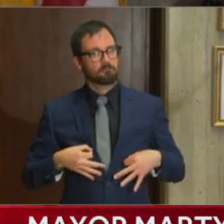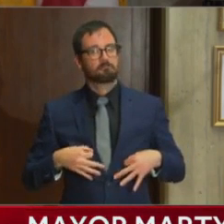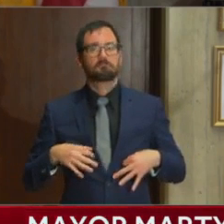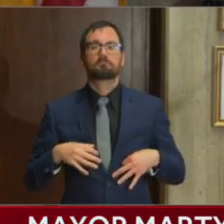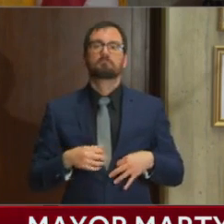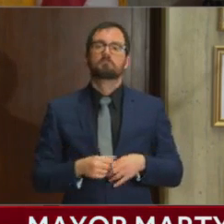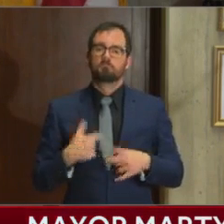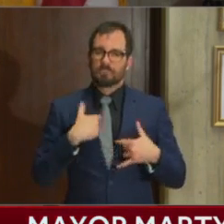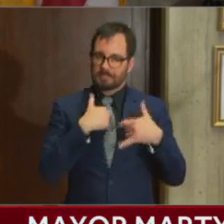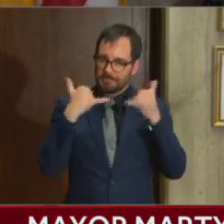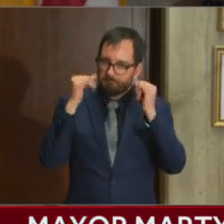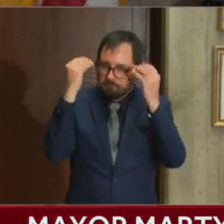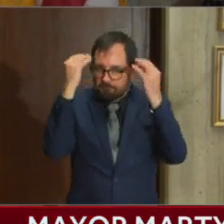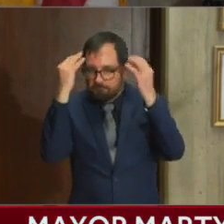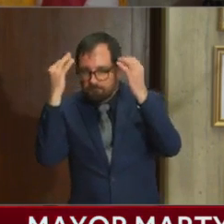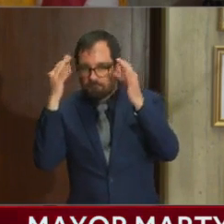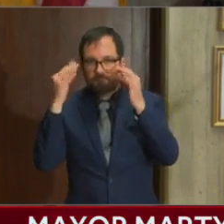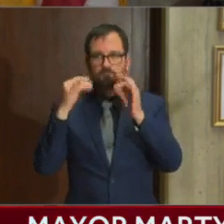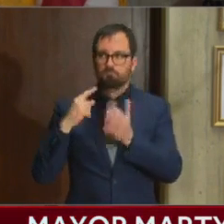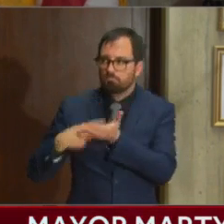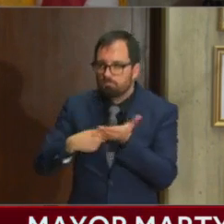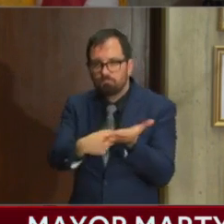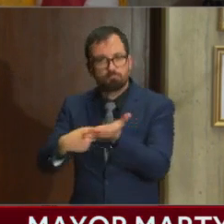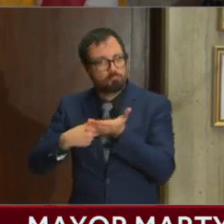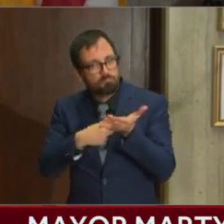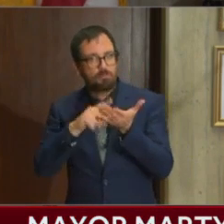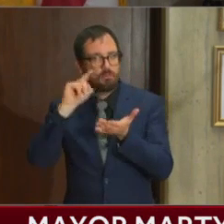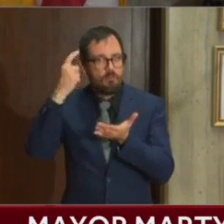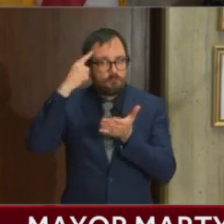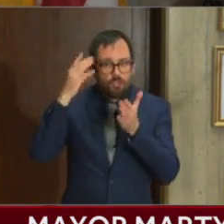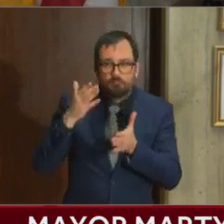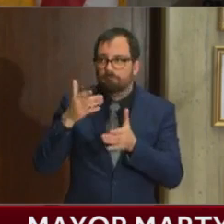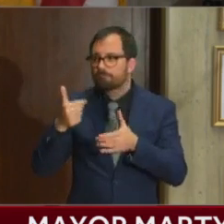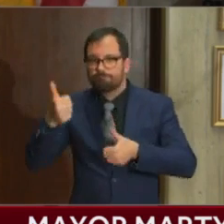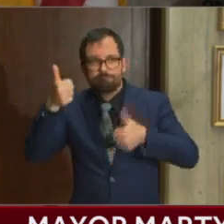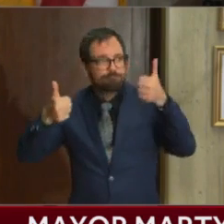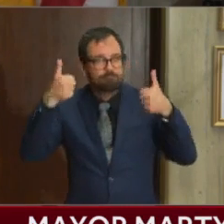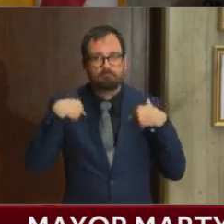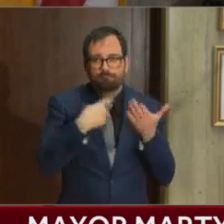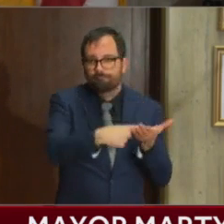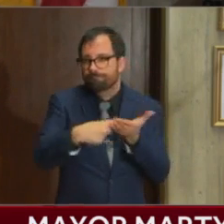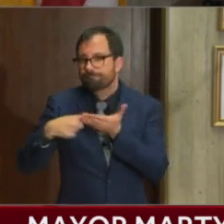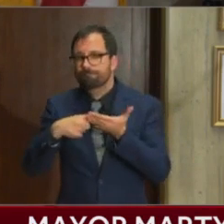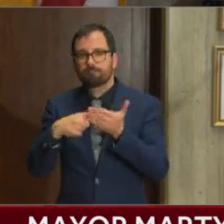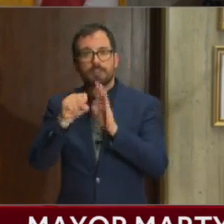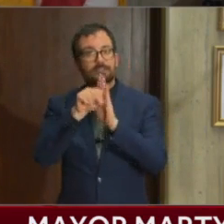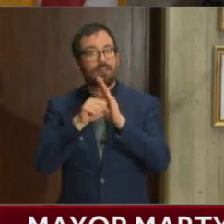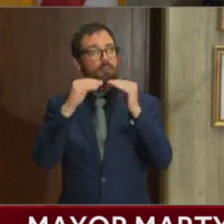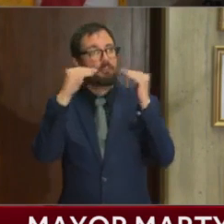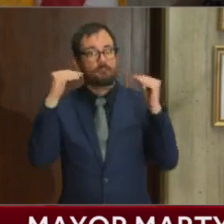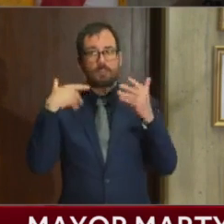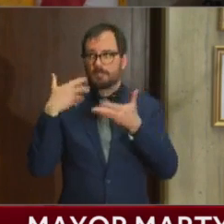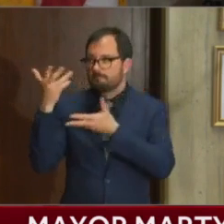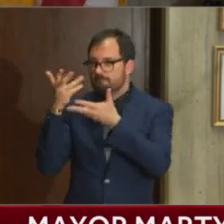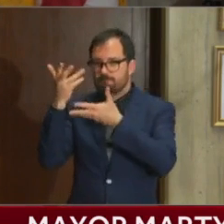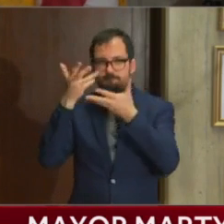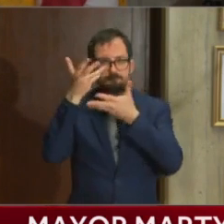officials. Ultimately, we will do what's best for the health and well-being of the people of Boston and the Commonwealth of